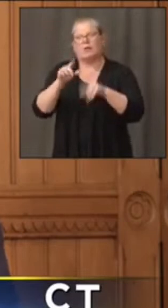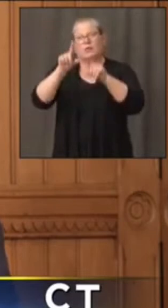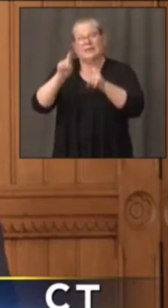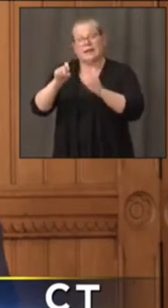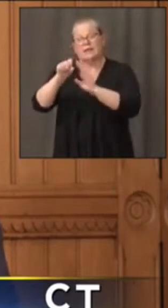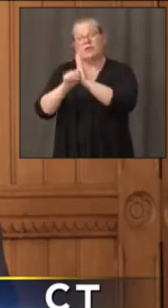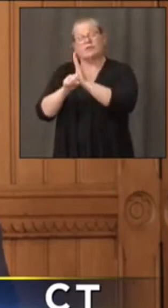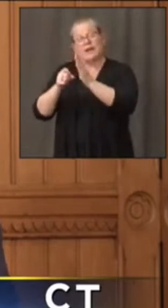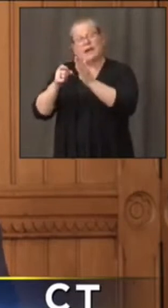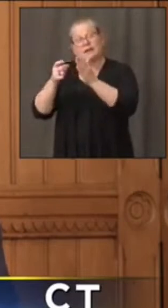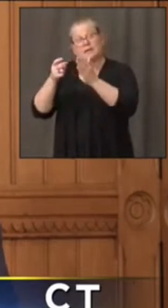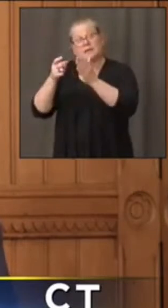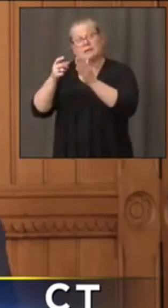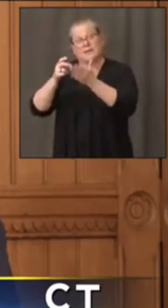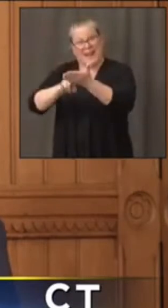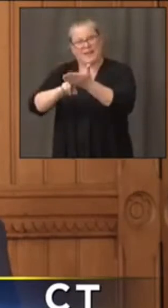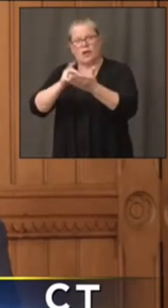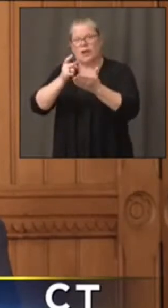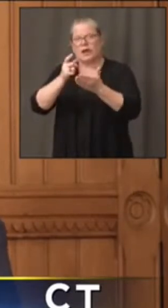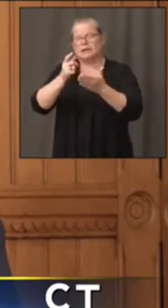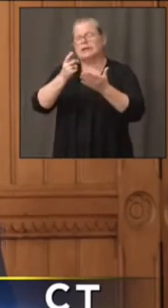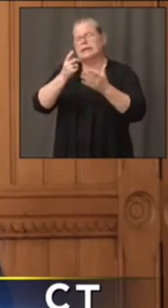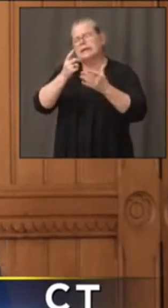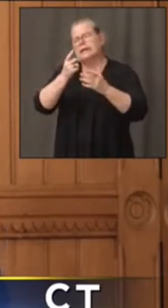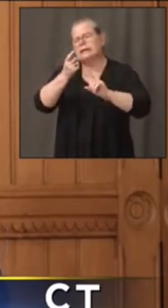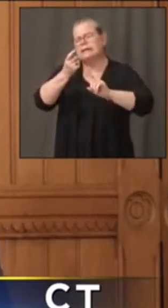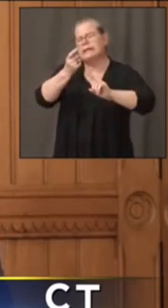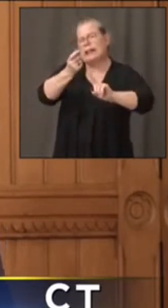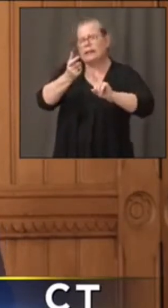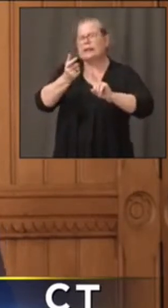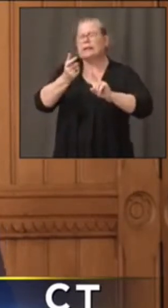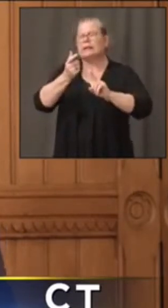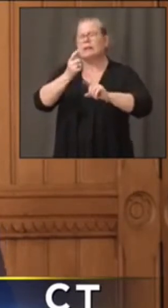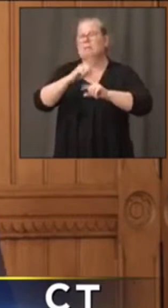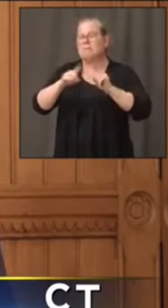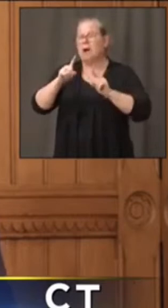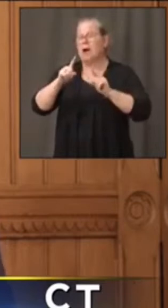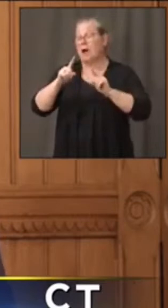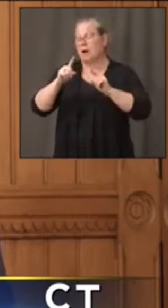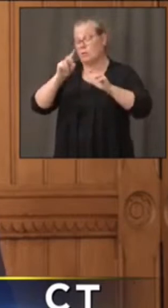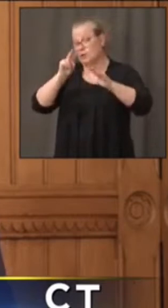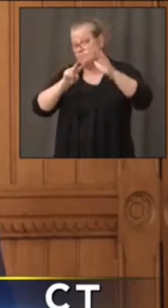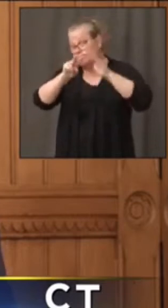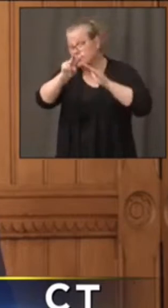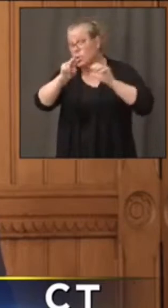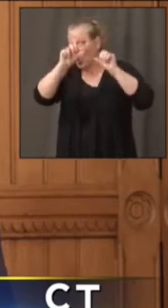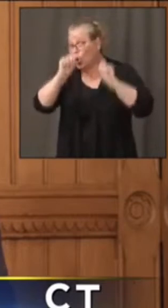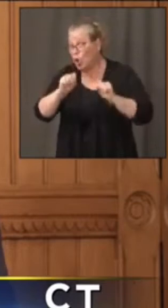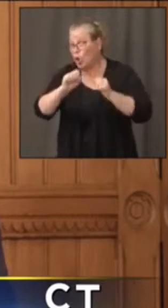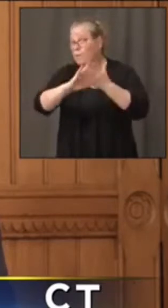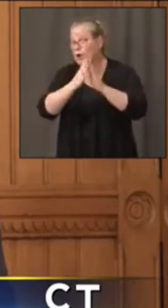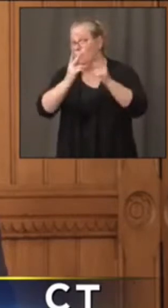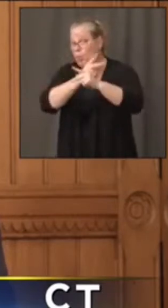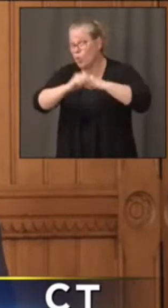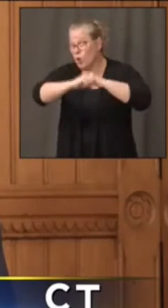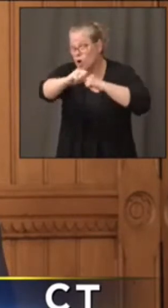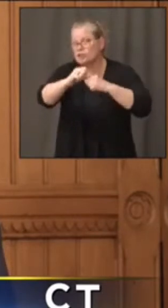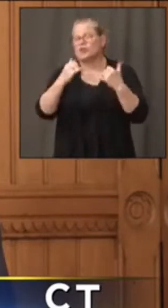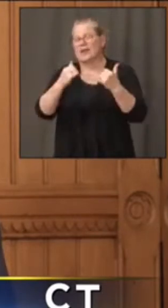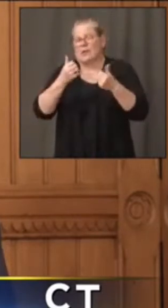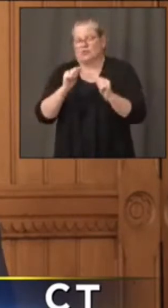but it's really anticipating what could come next that were who are trying to respond to okay final question for your